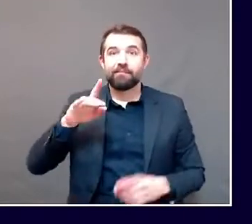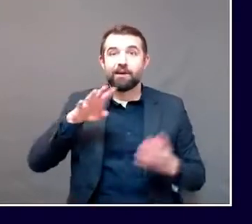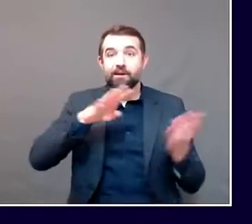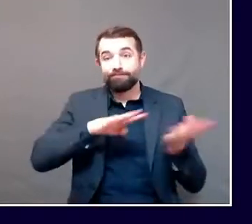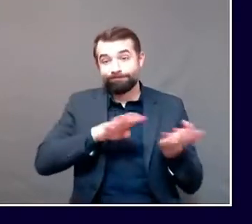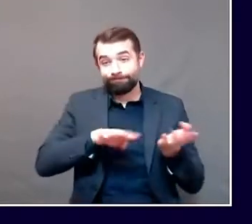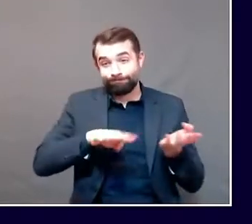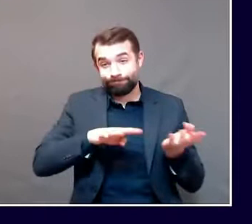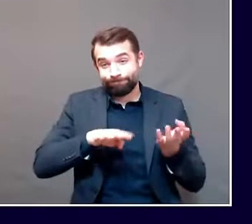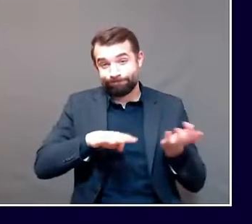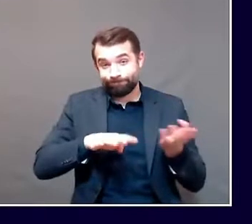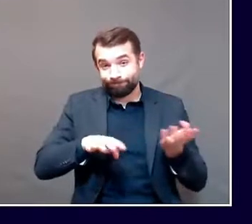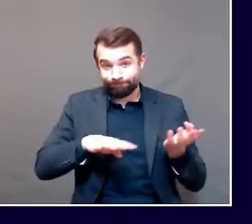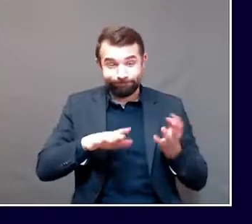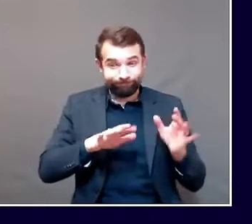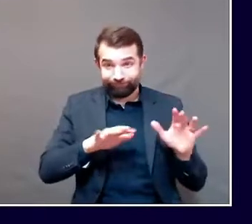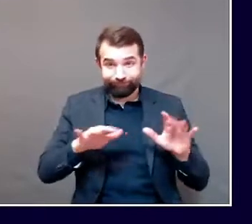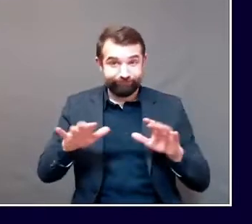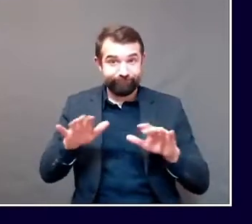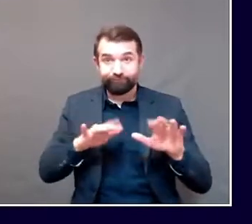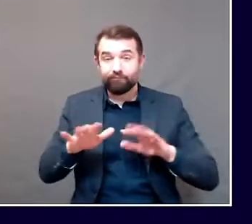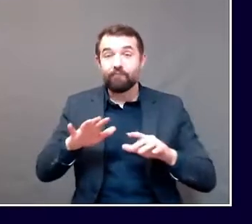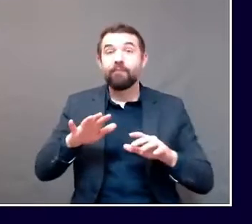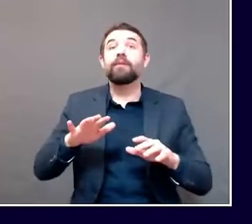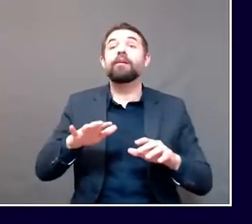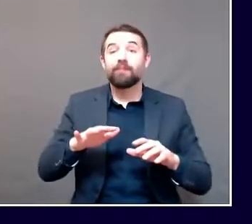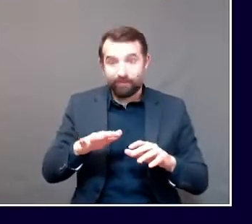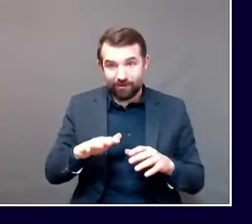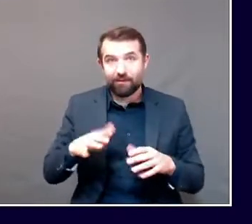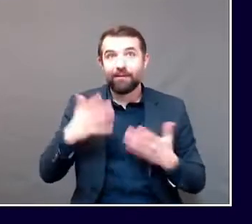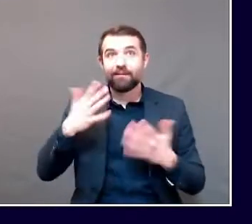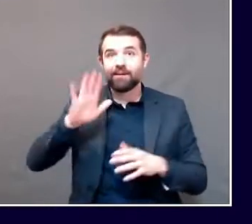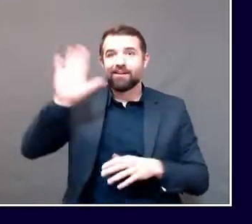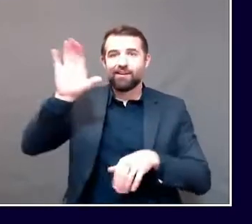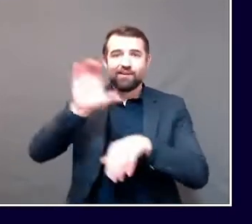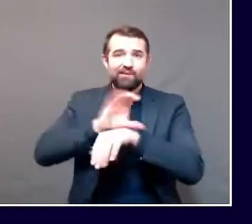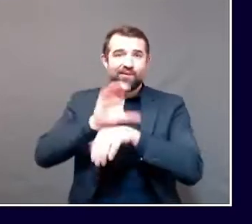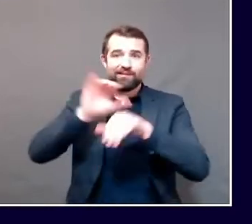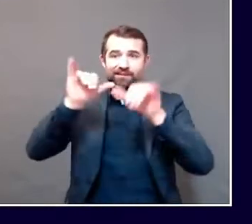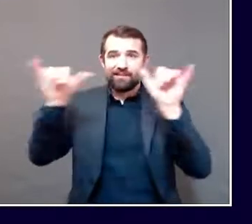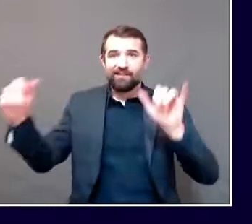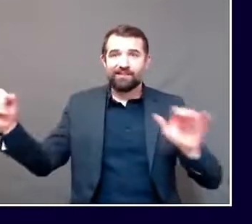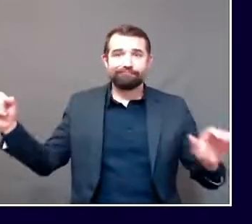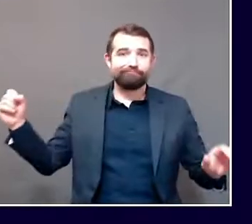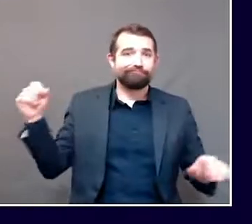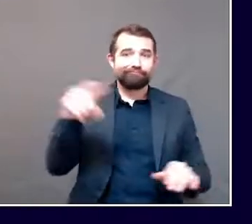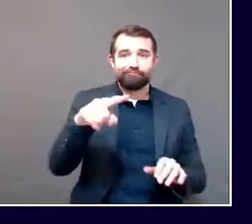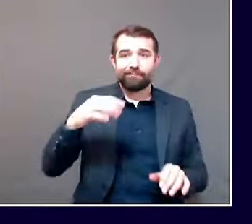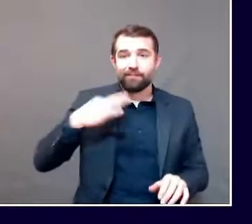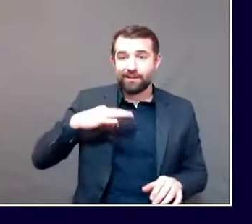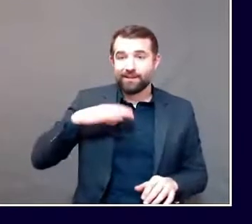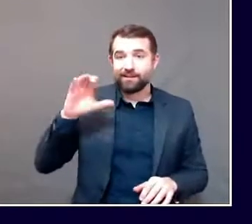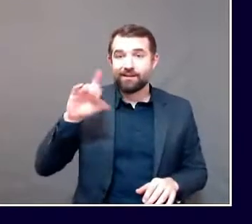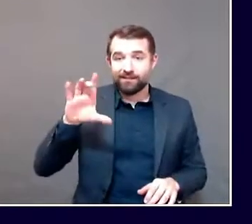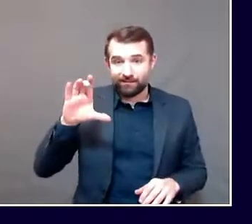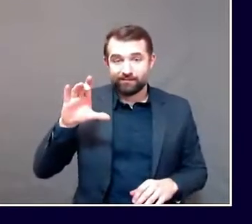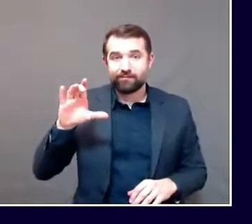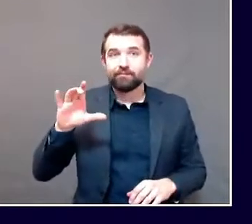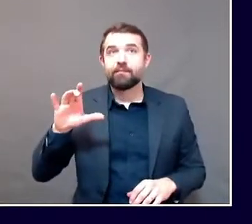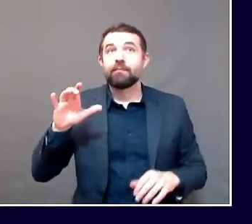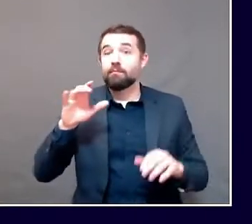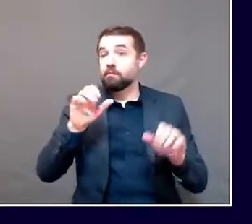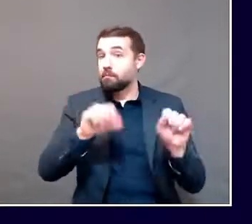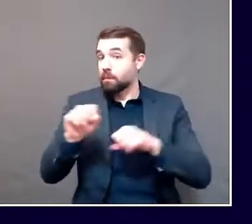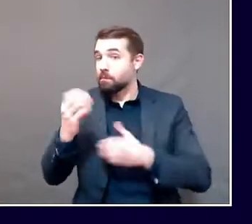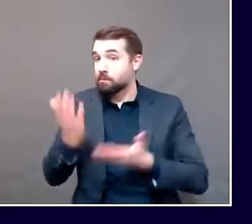processing them and then electronically report them, as do hundreds of laboratories. But for other tests, like the